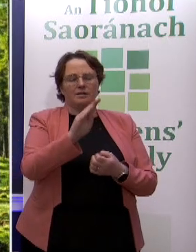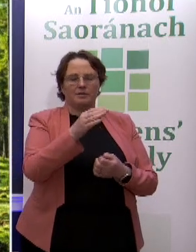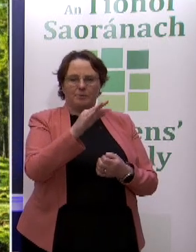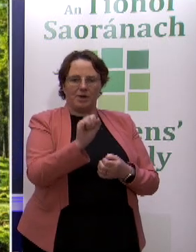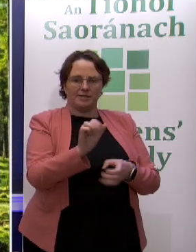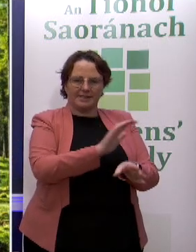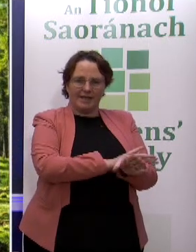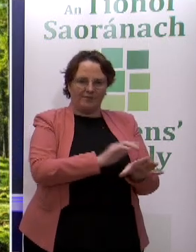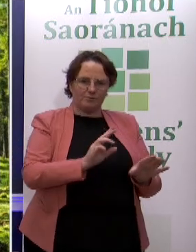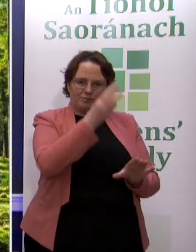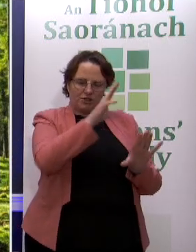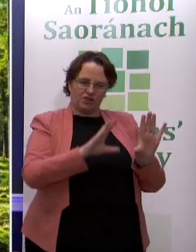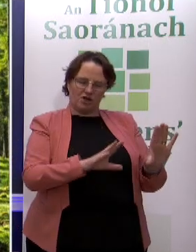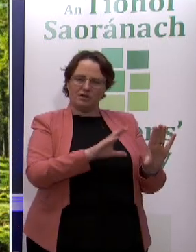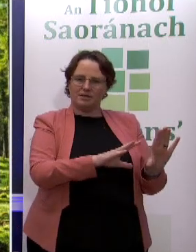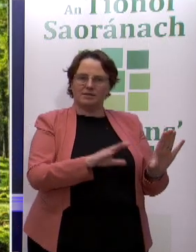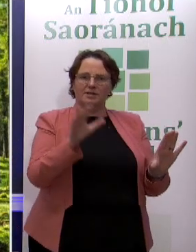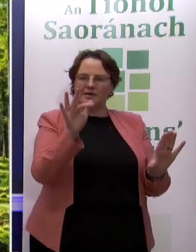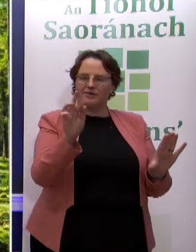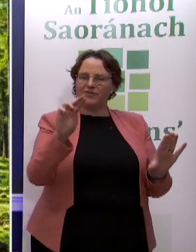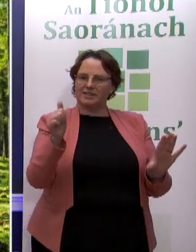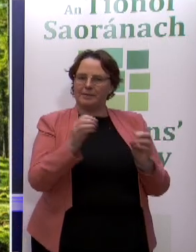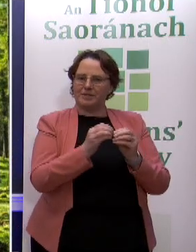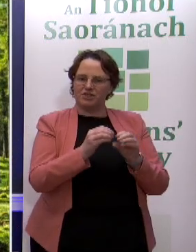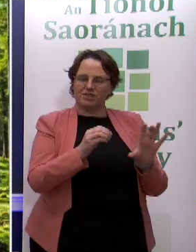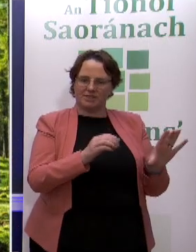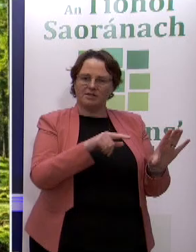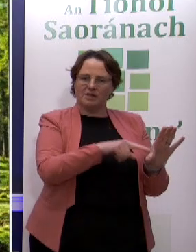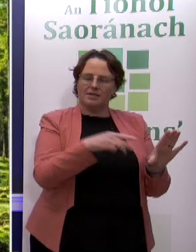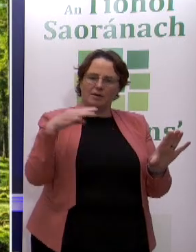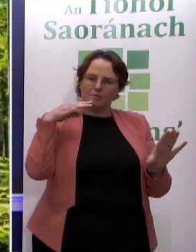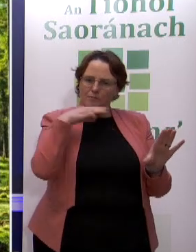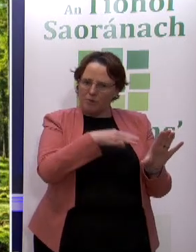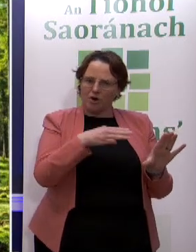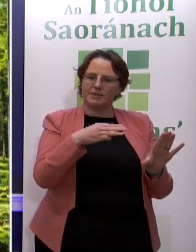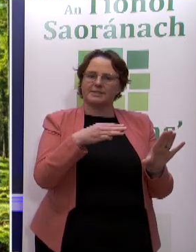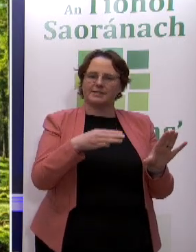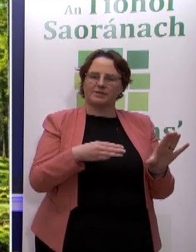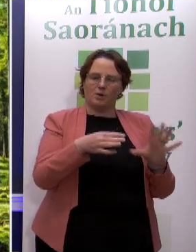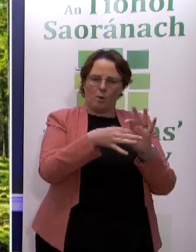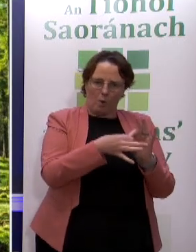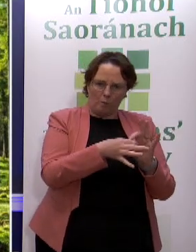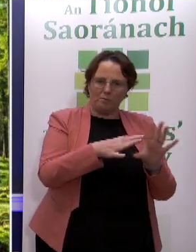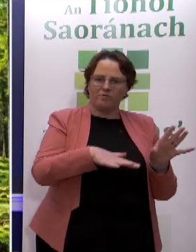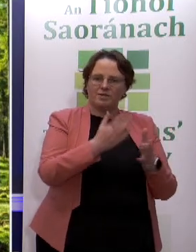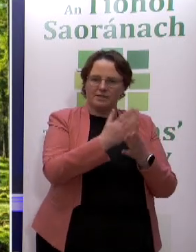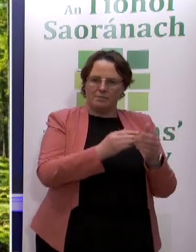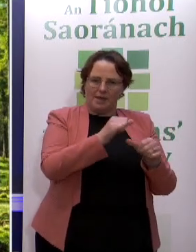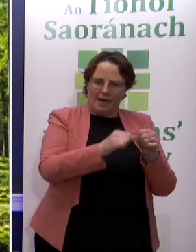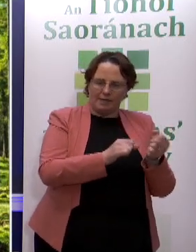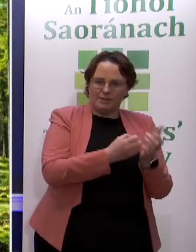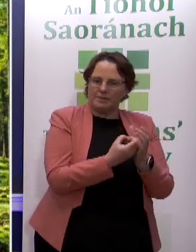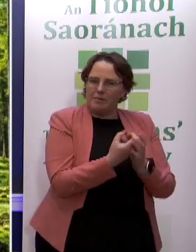left-hand picture there, Ferdia mentioned the bogs of Ireland and what an important habitat they are. They're also really important in terms of regulating